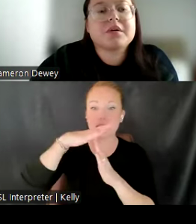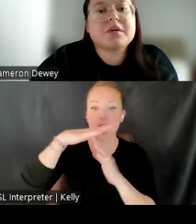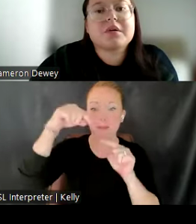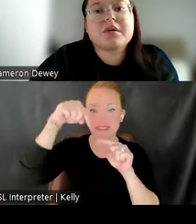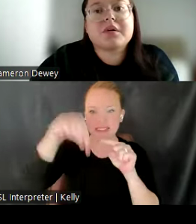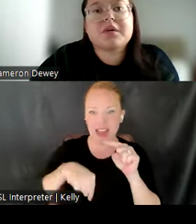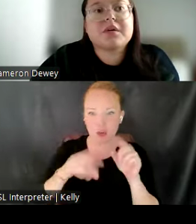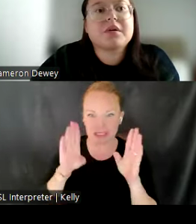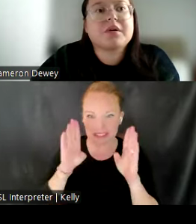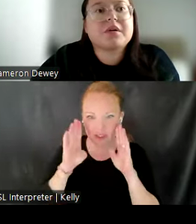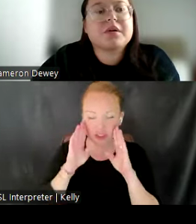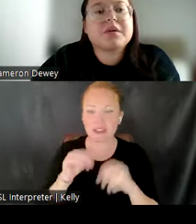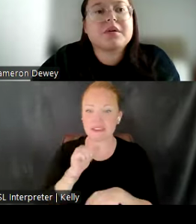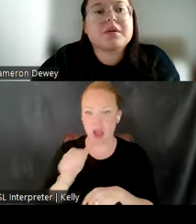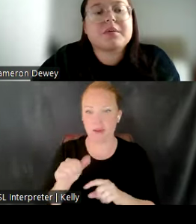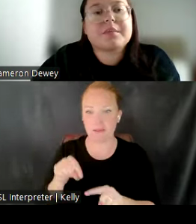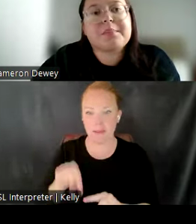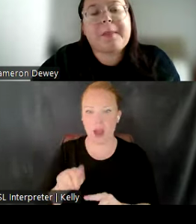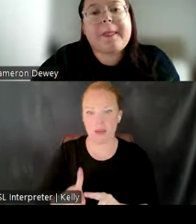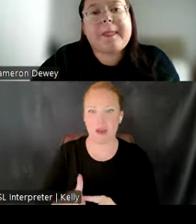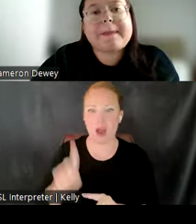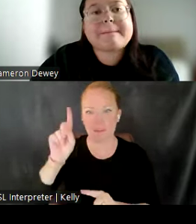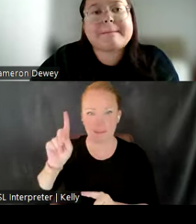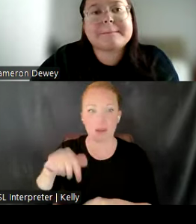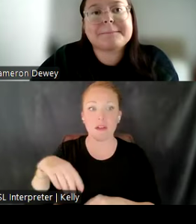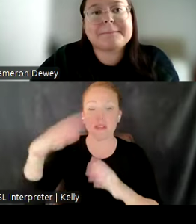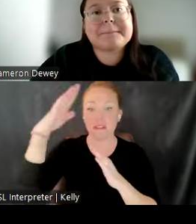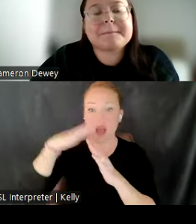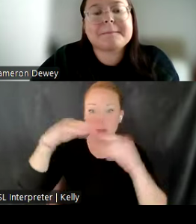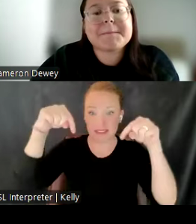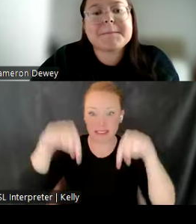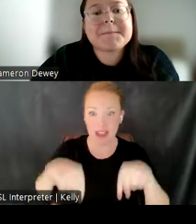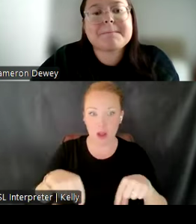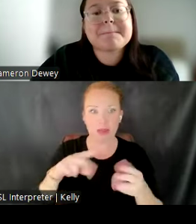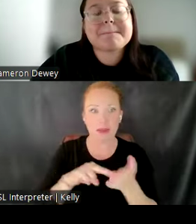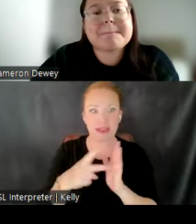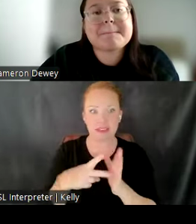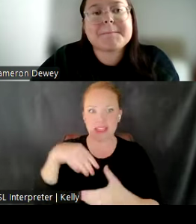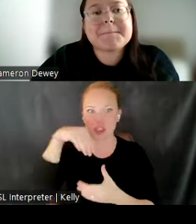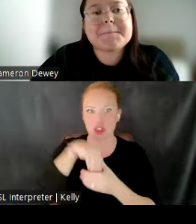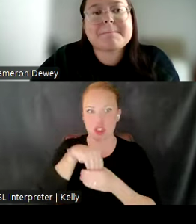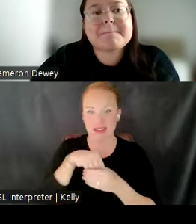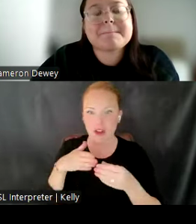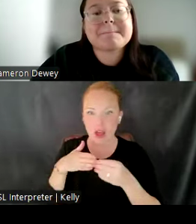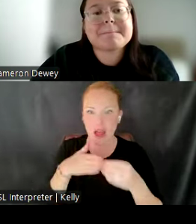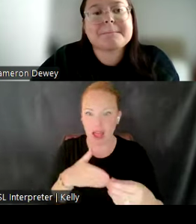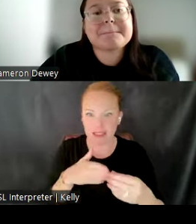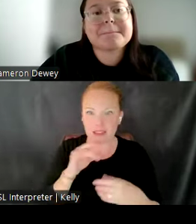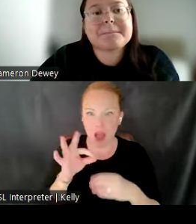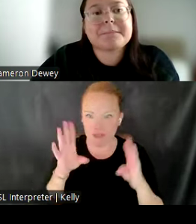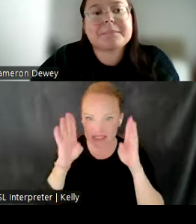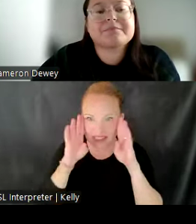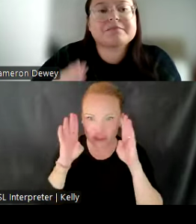bottom-up attention. So, top-down attention is the internal guidance of attention and